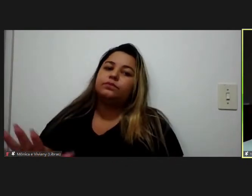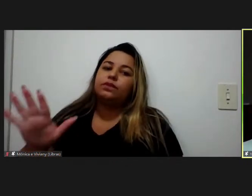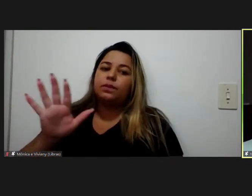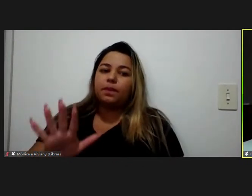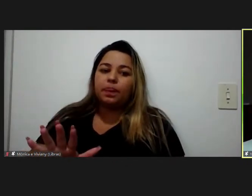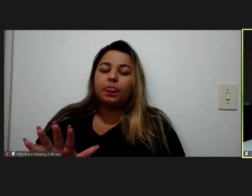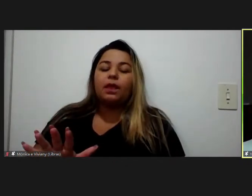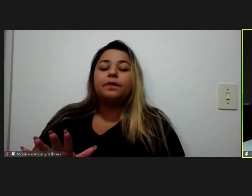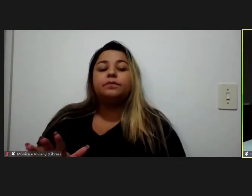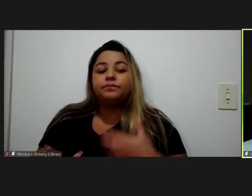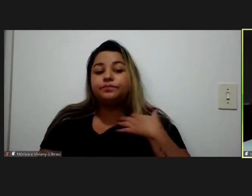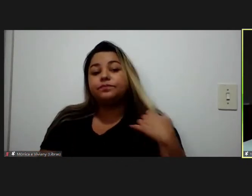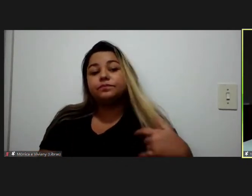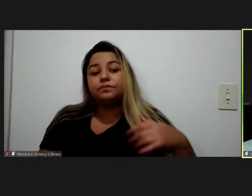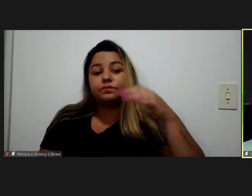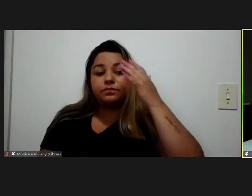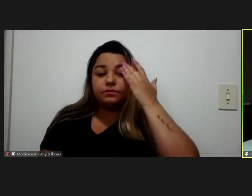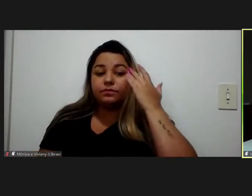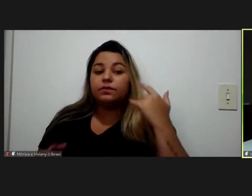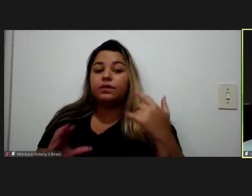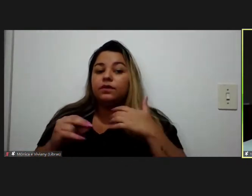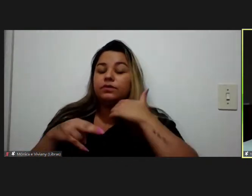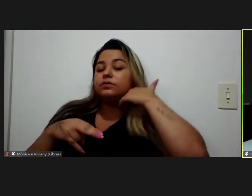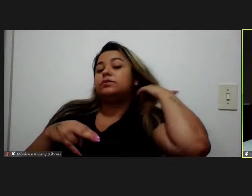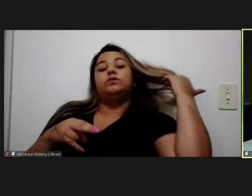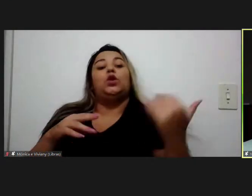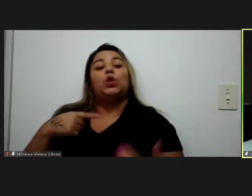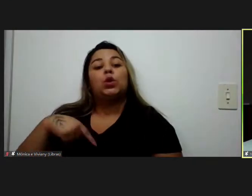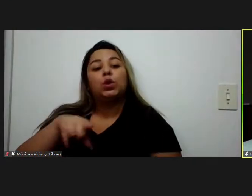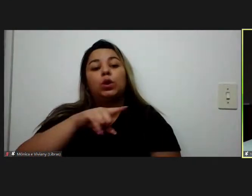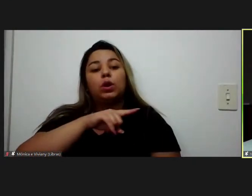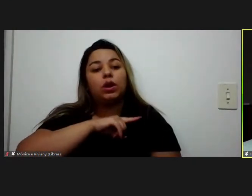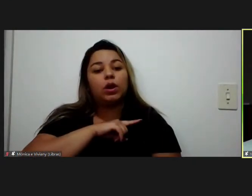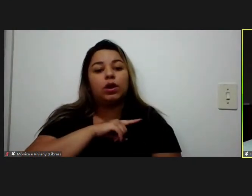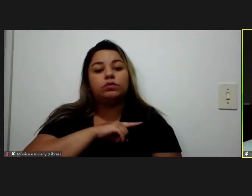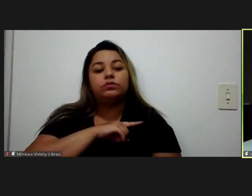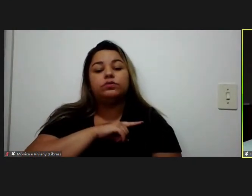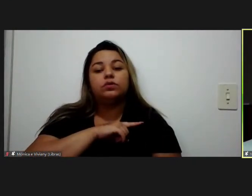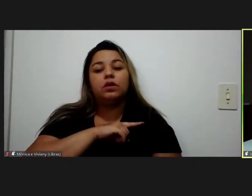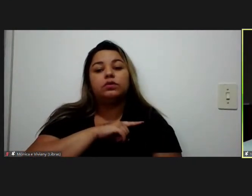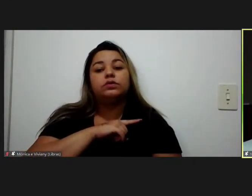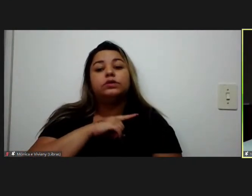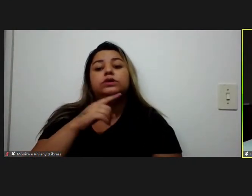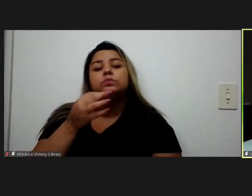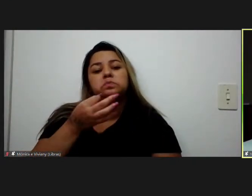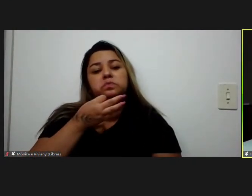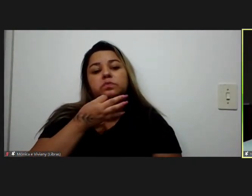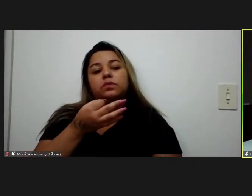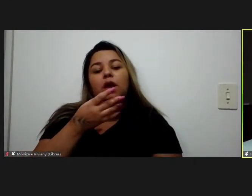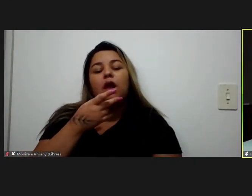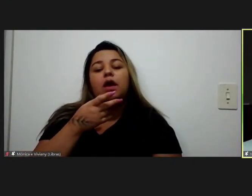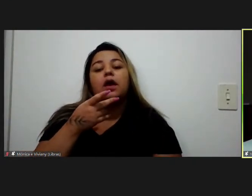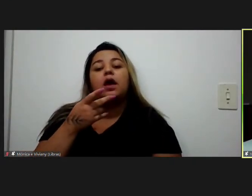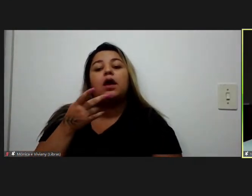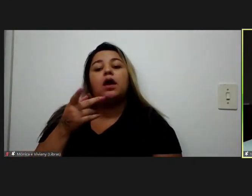of our council that we bring for CIAN. We